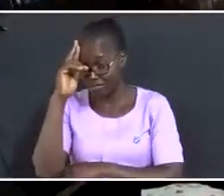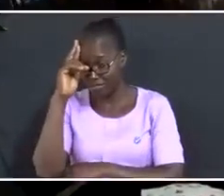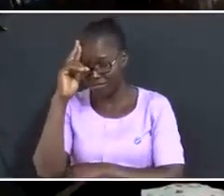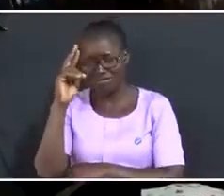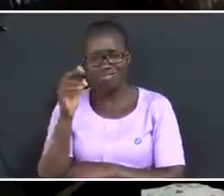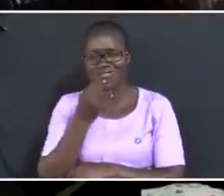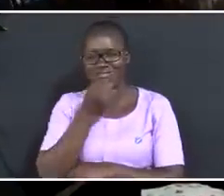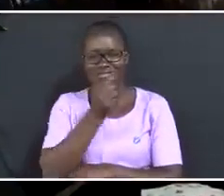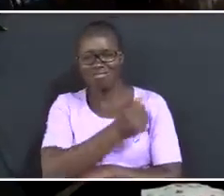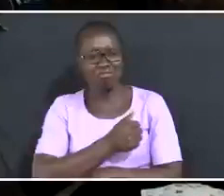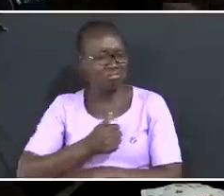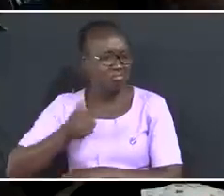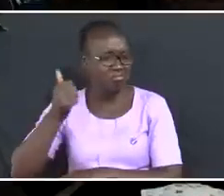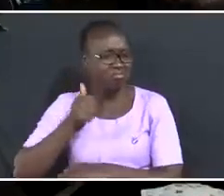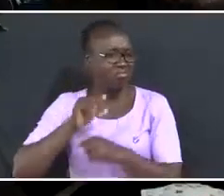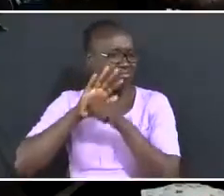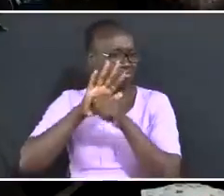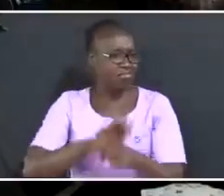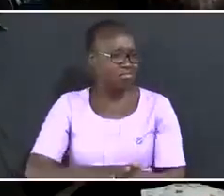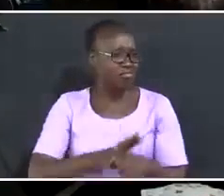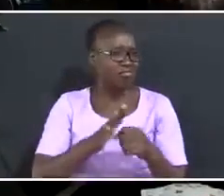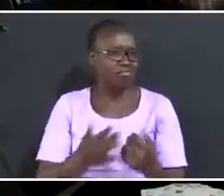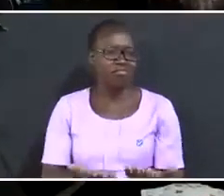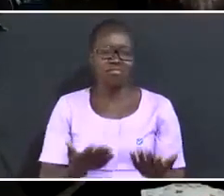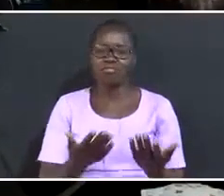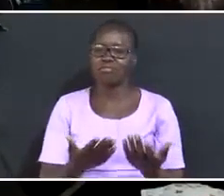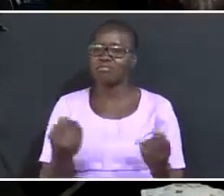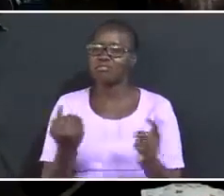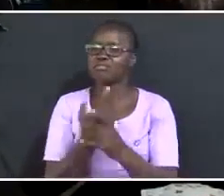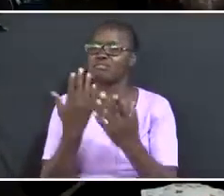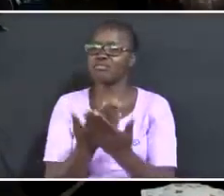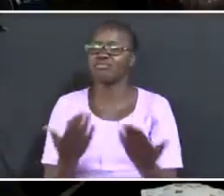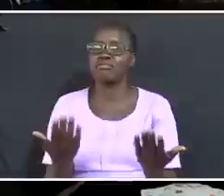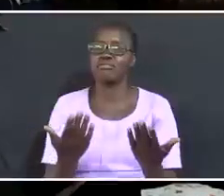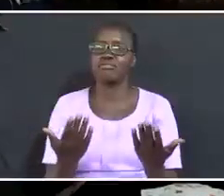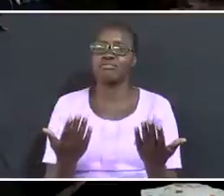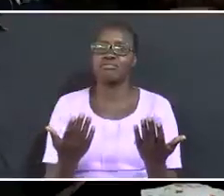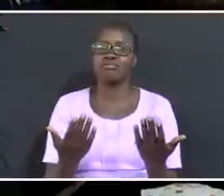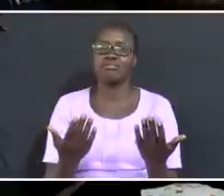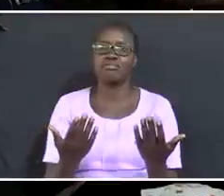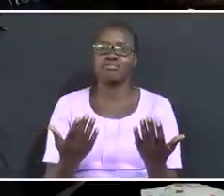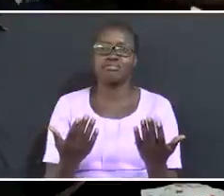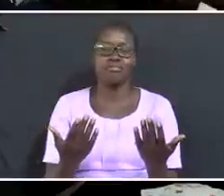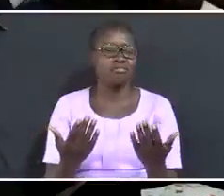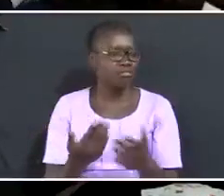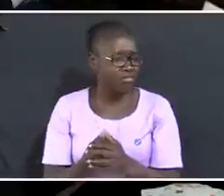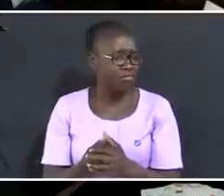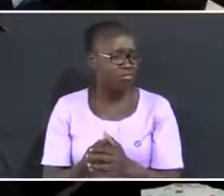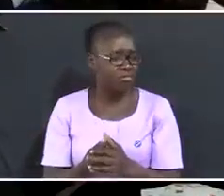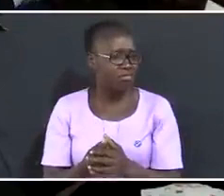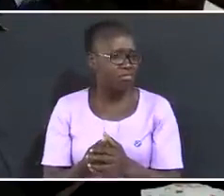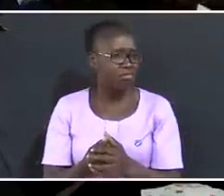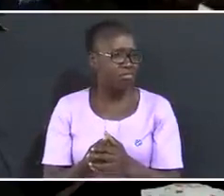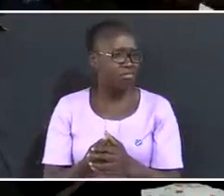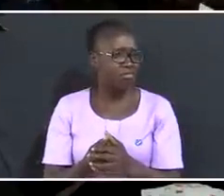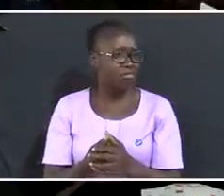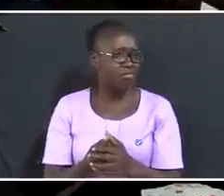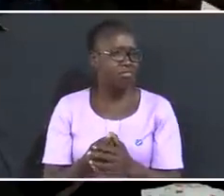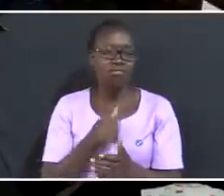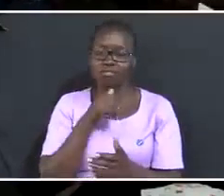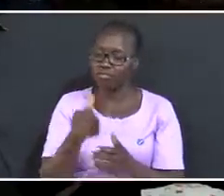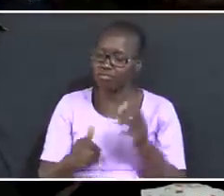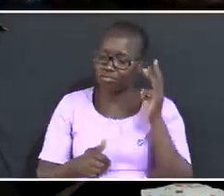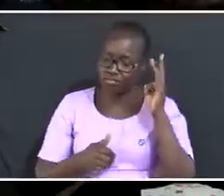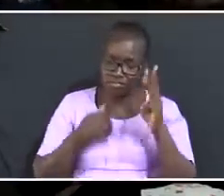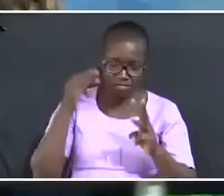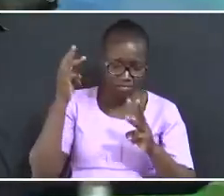rejection, out of oppression and other things? I mean, unfulfilled dreams, and your heart is broken? Don't